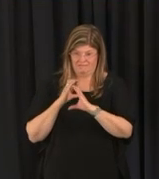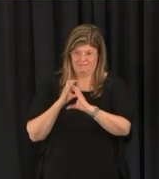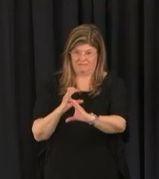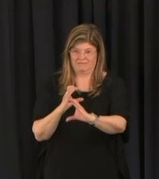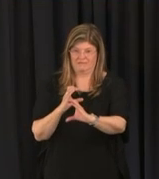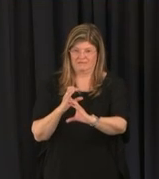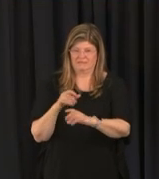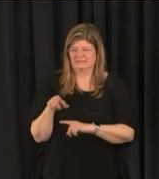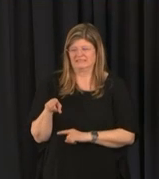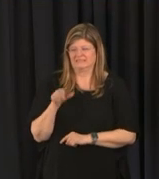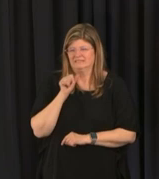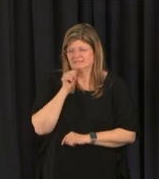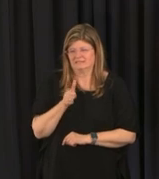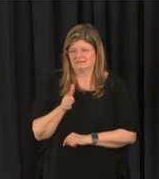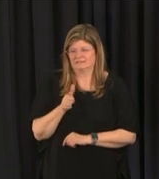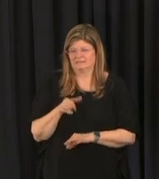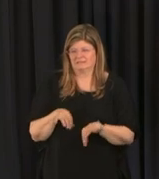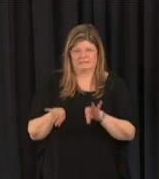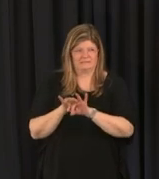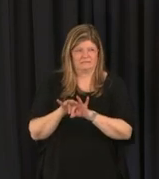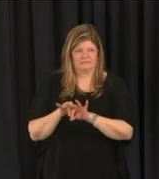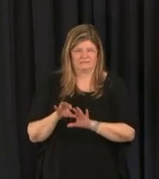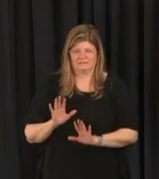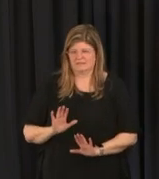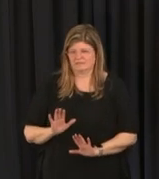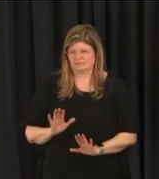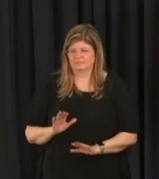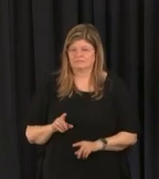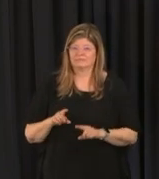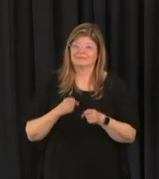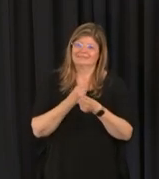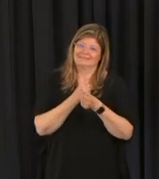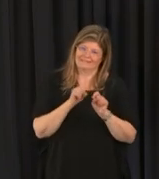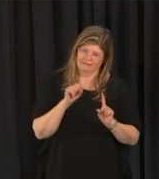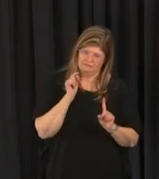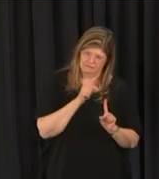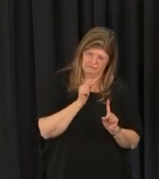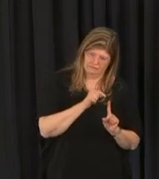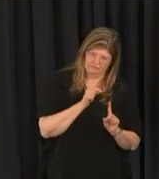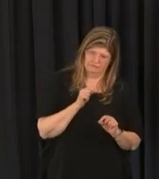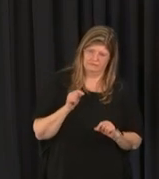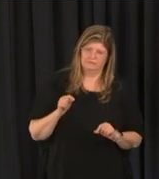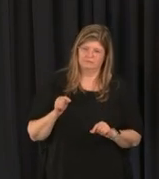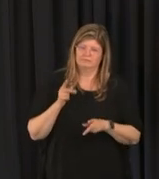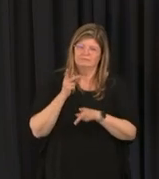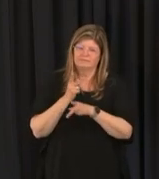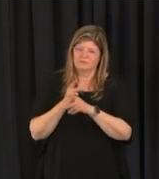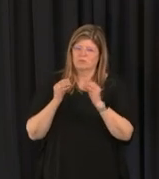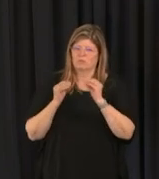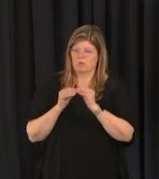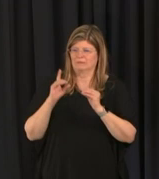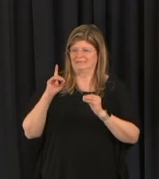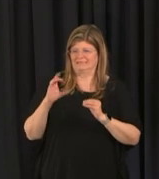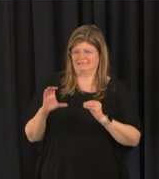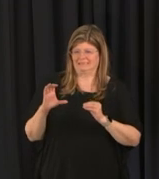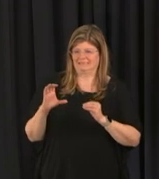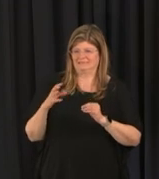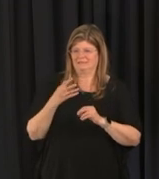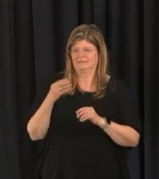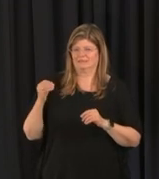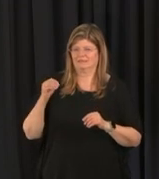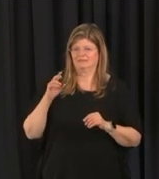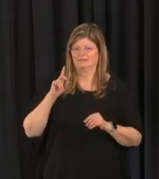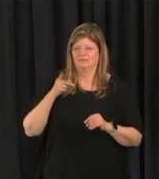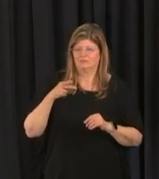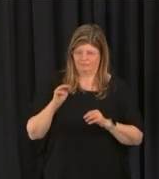not an essential activity for them. And we know that it has been a way to keep more of our DPW